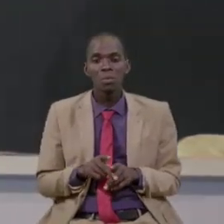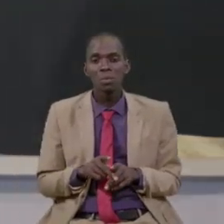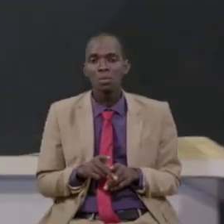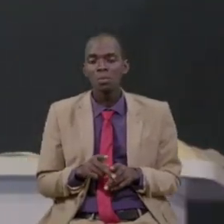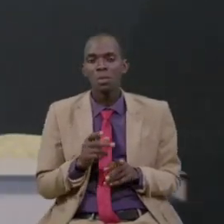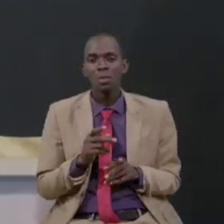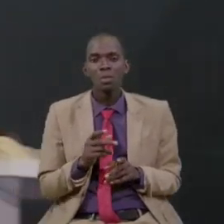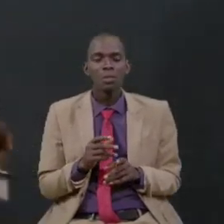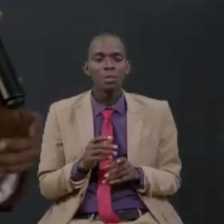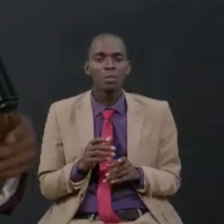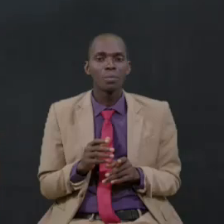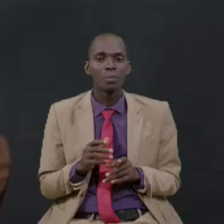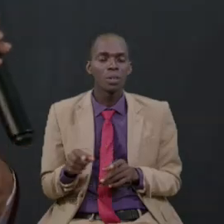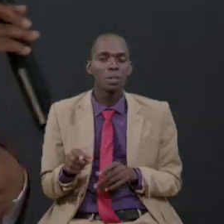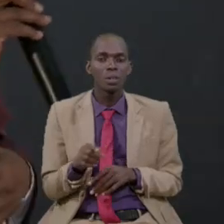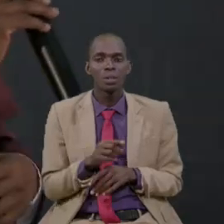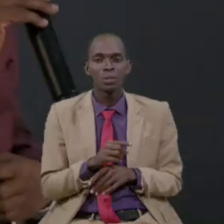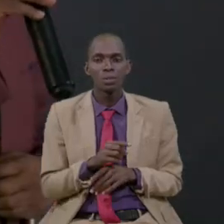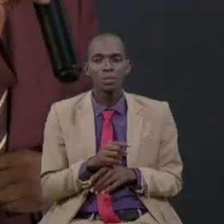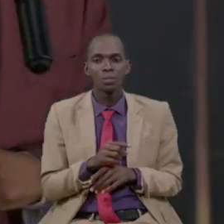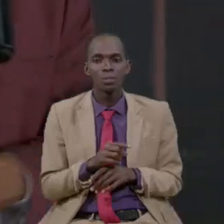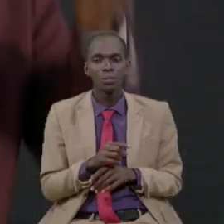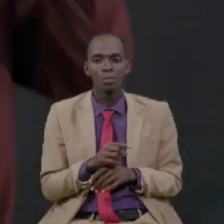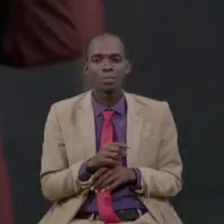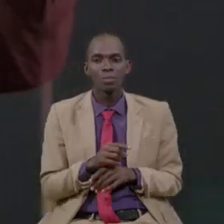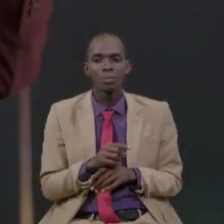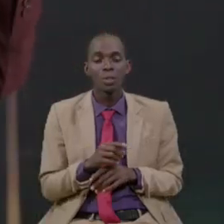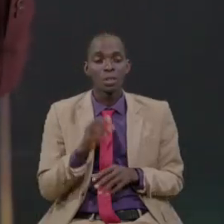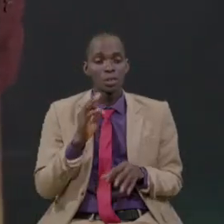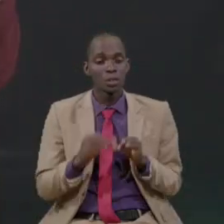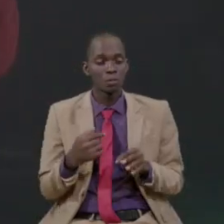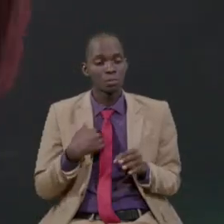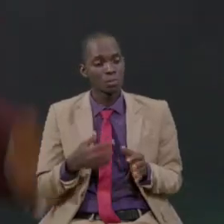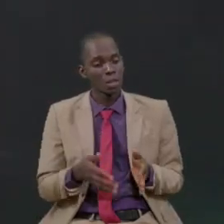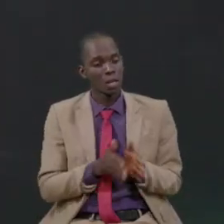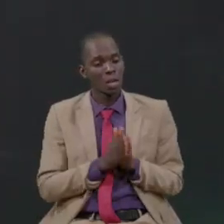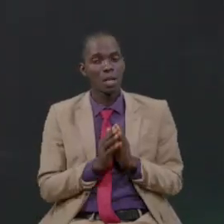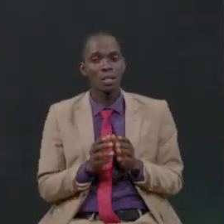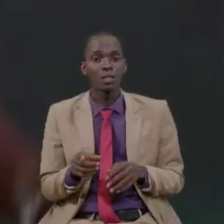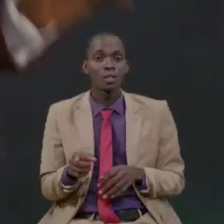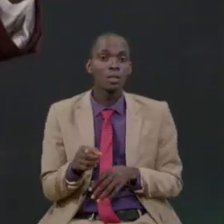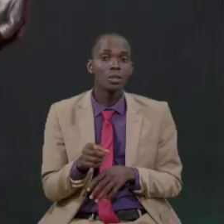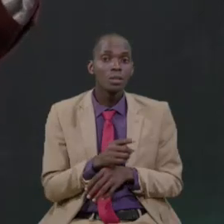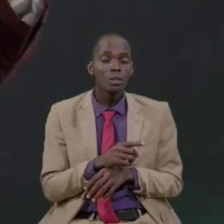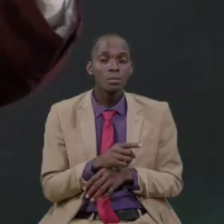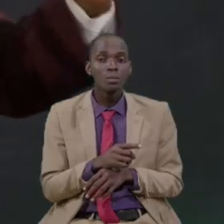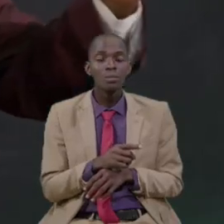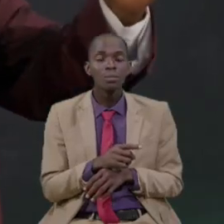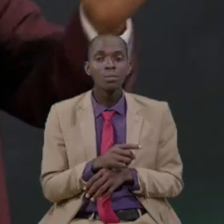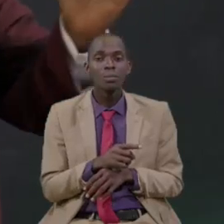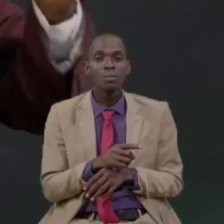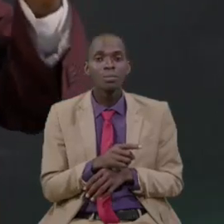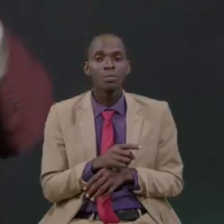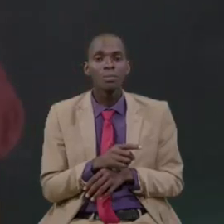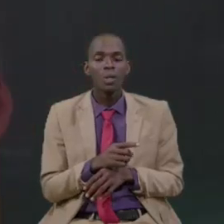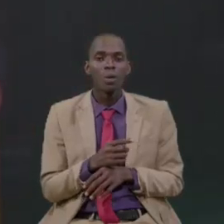they, you know, if I ask them, they can even quote it from, you know, from memory. What's Luke